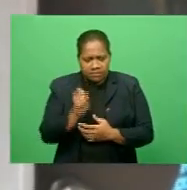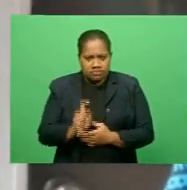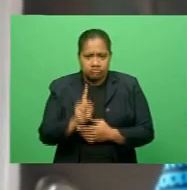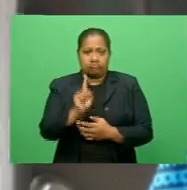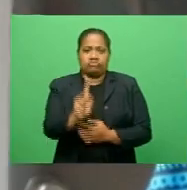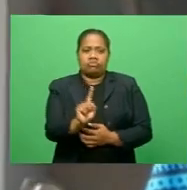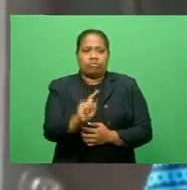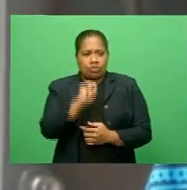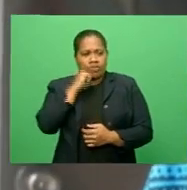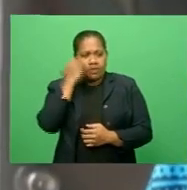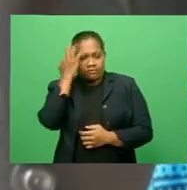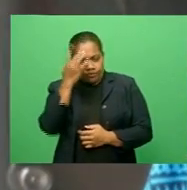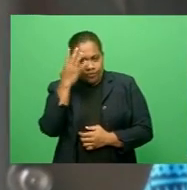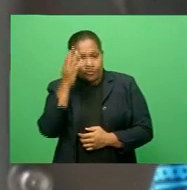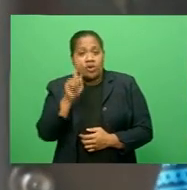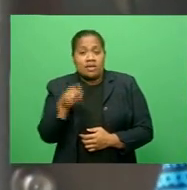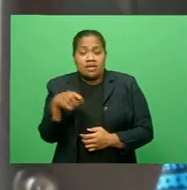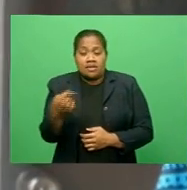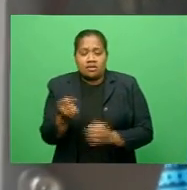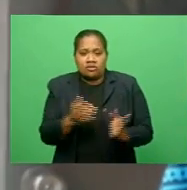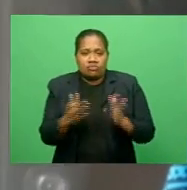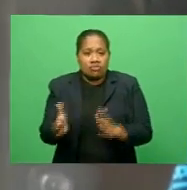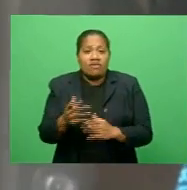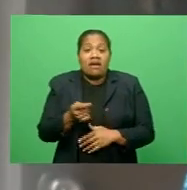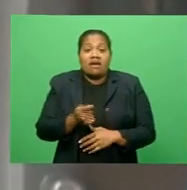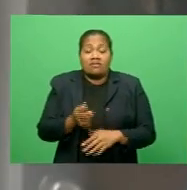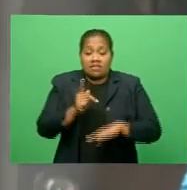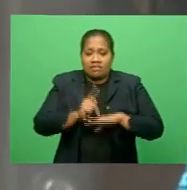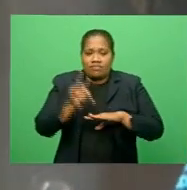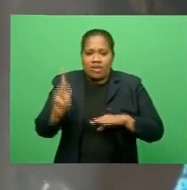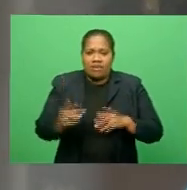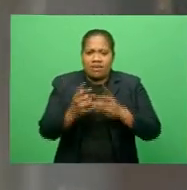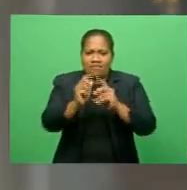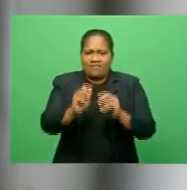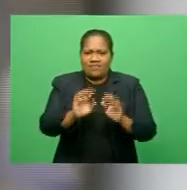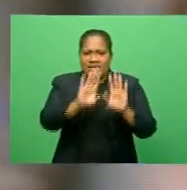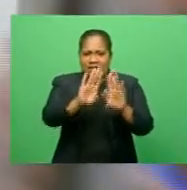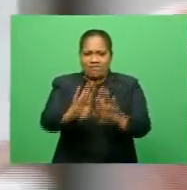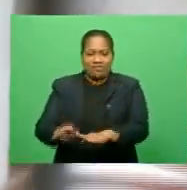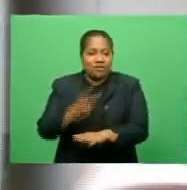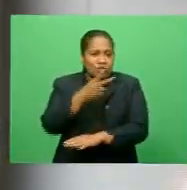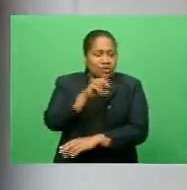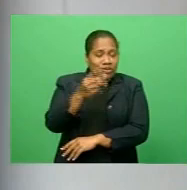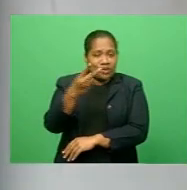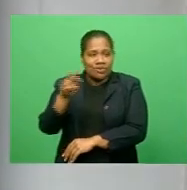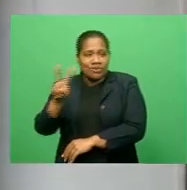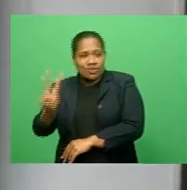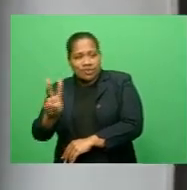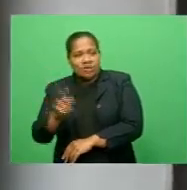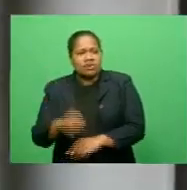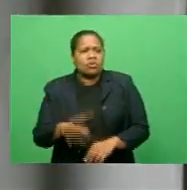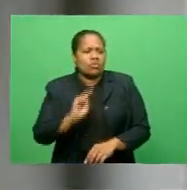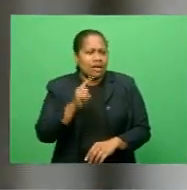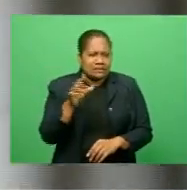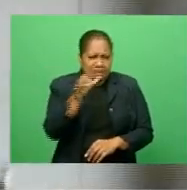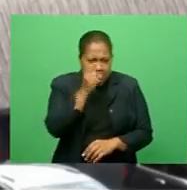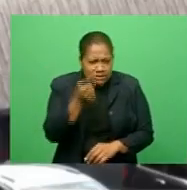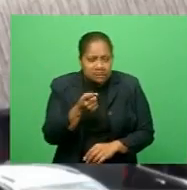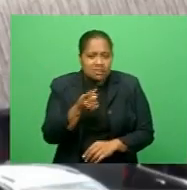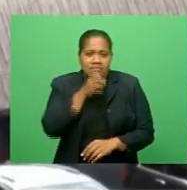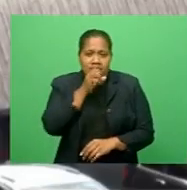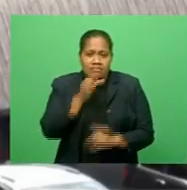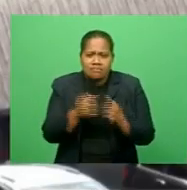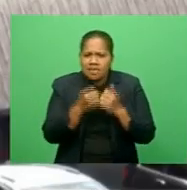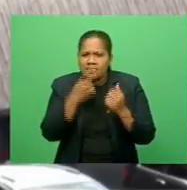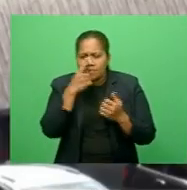move after Parliament is dissolved in 2022. What caught the eye of many was that on the same day he told other